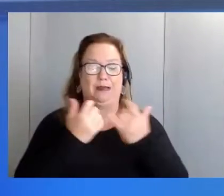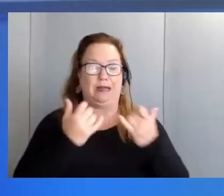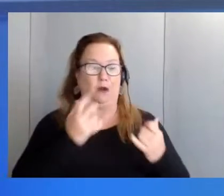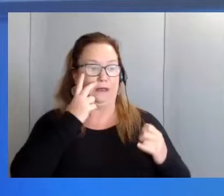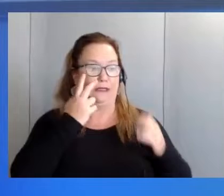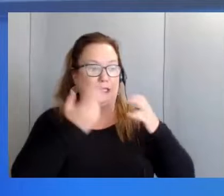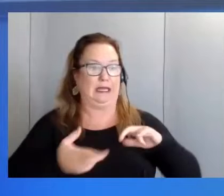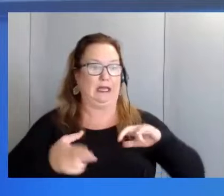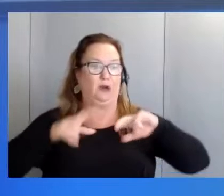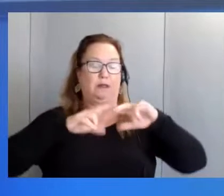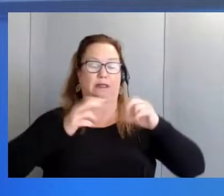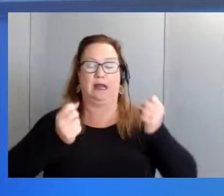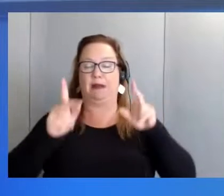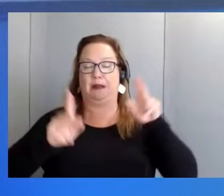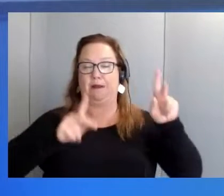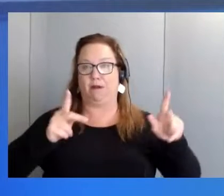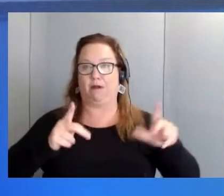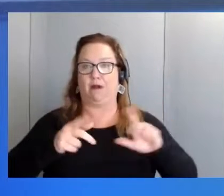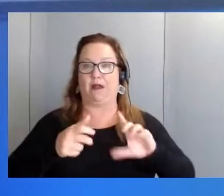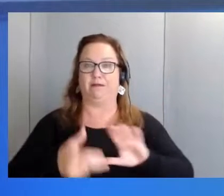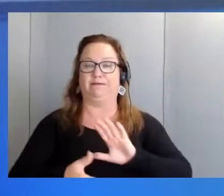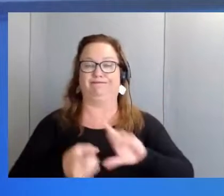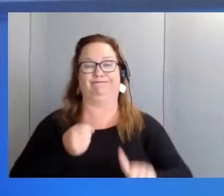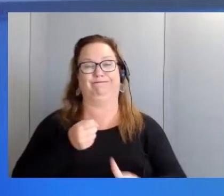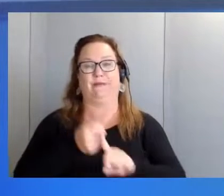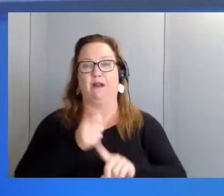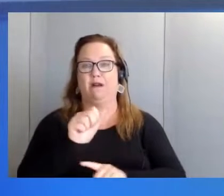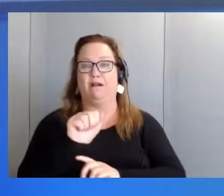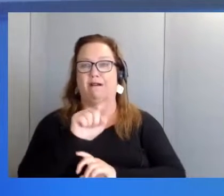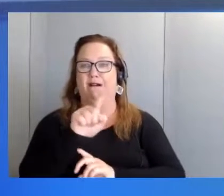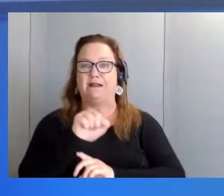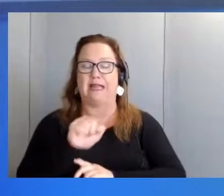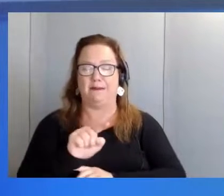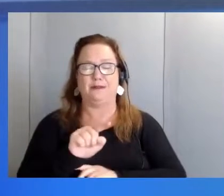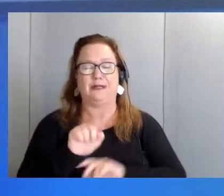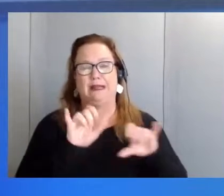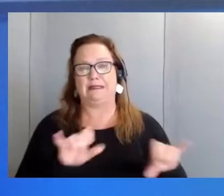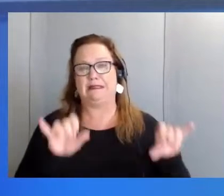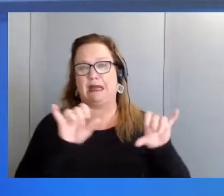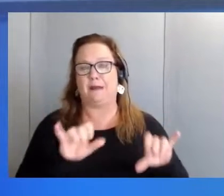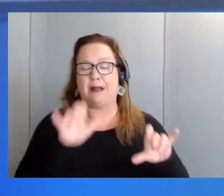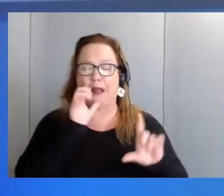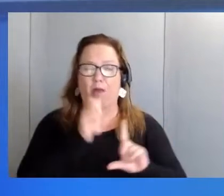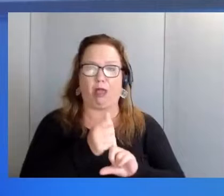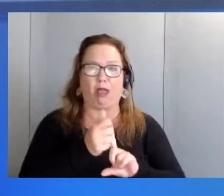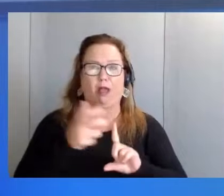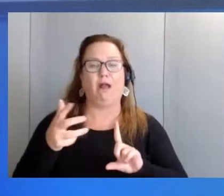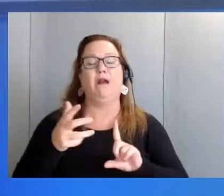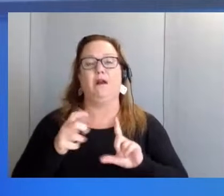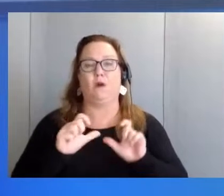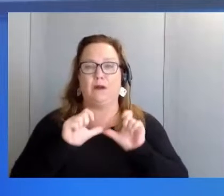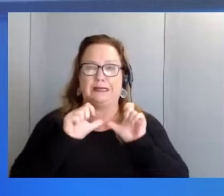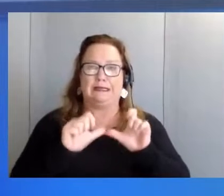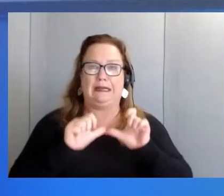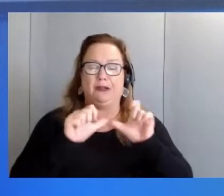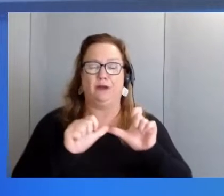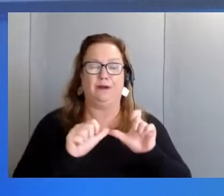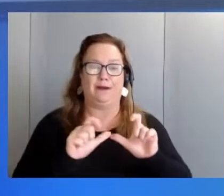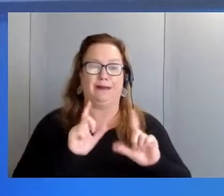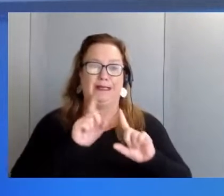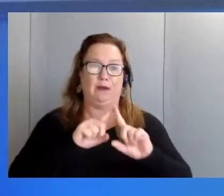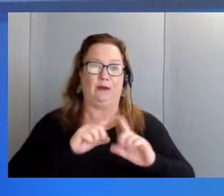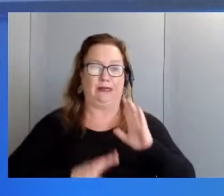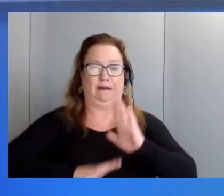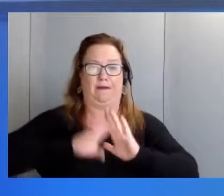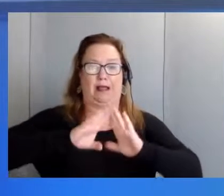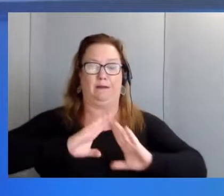in the number of people with Alzheimer's. So incredibly common, and it will only grow unless we develop, prevention strategies and treatments